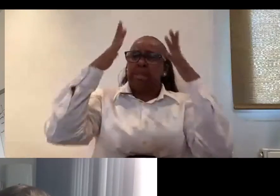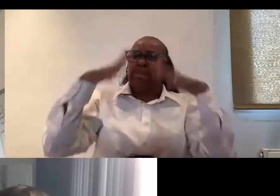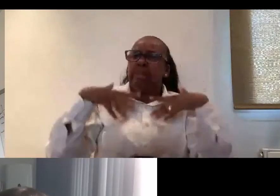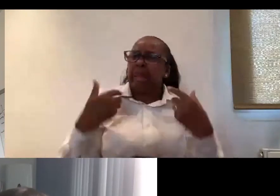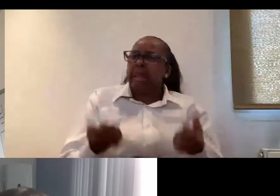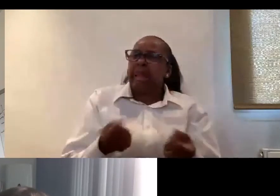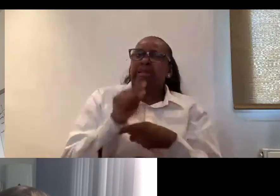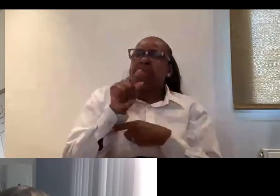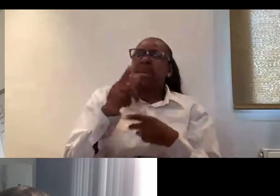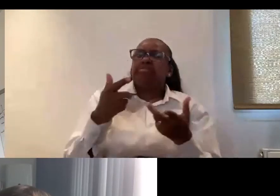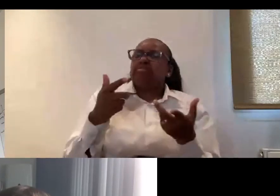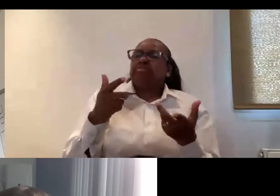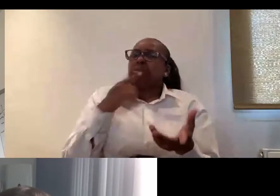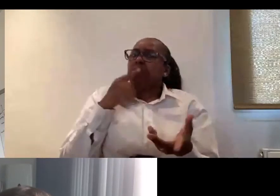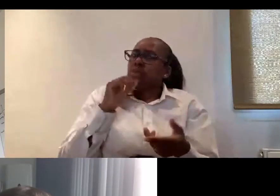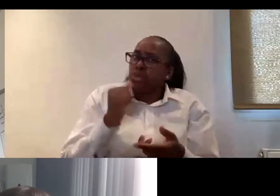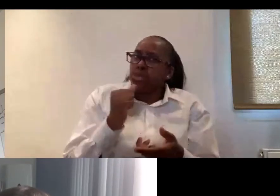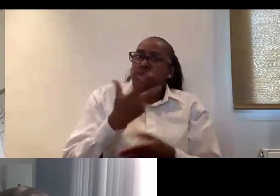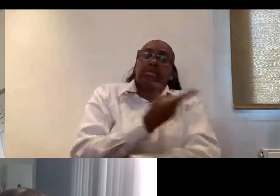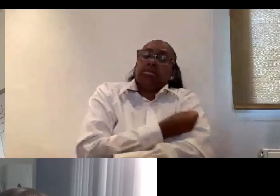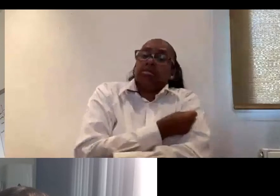strongly recommend you do have the vaccine.